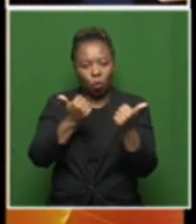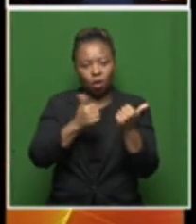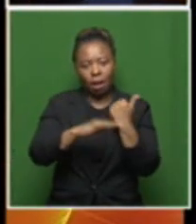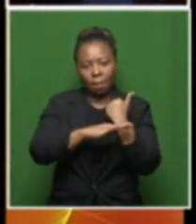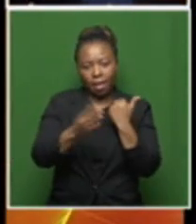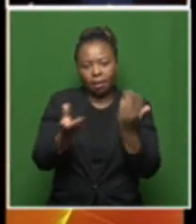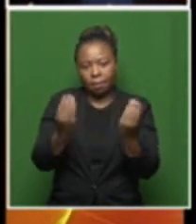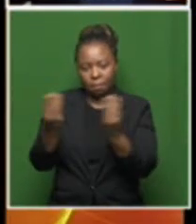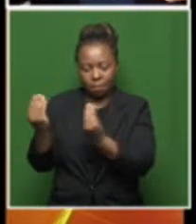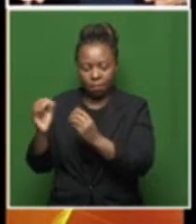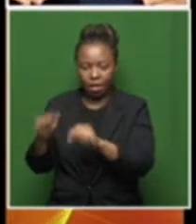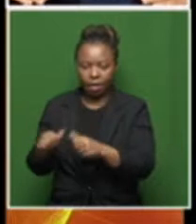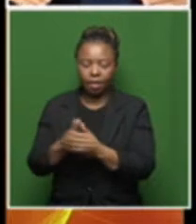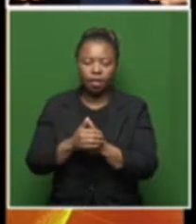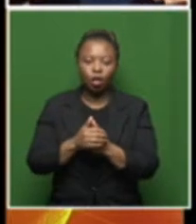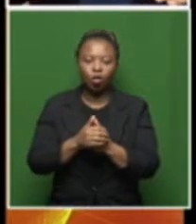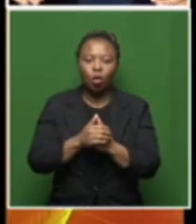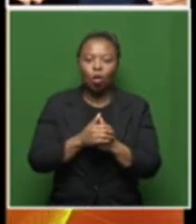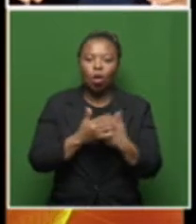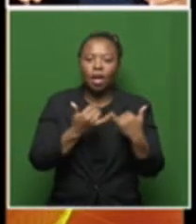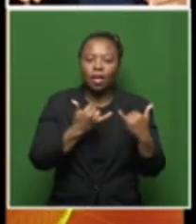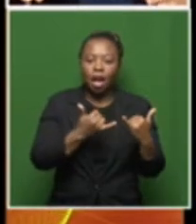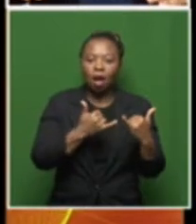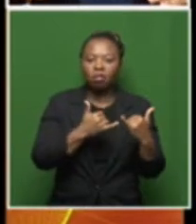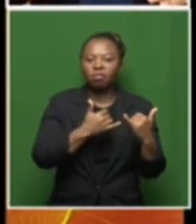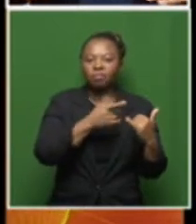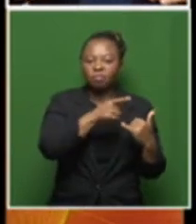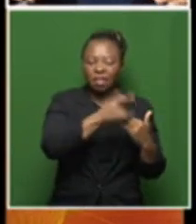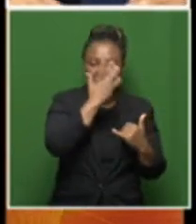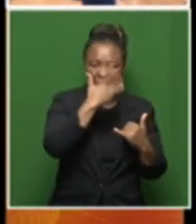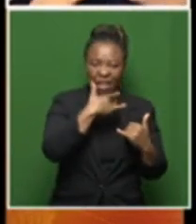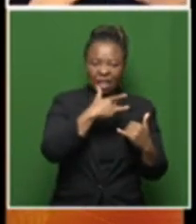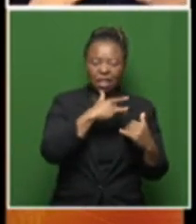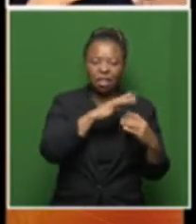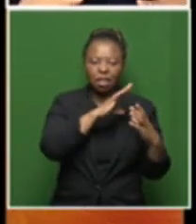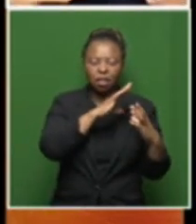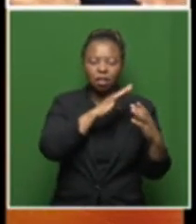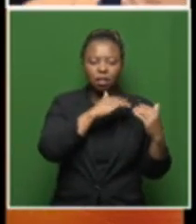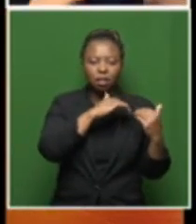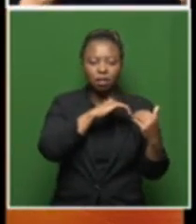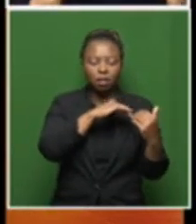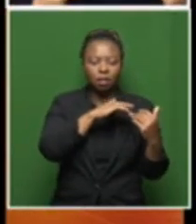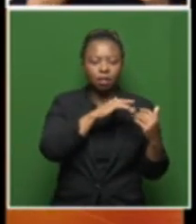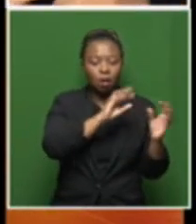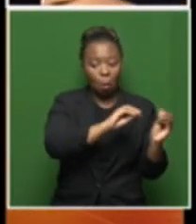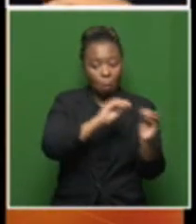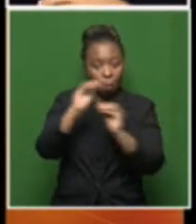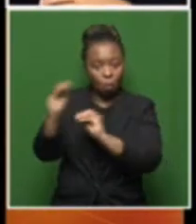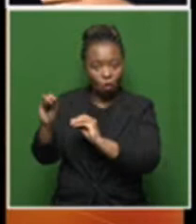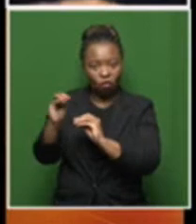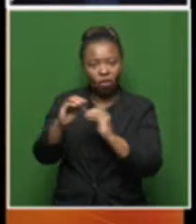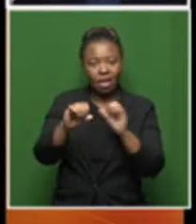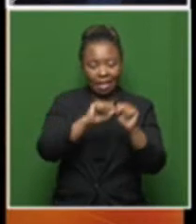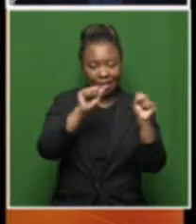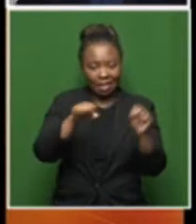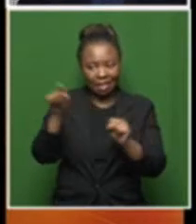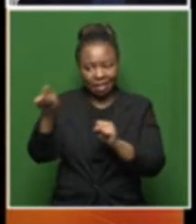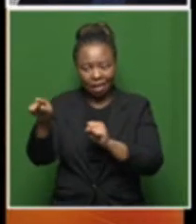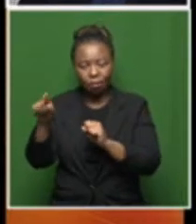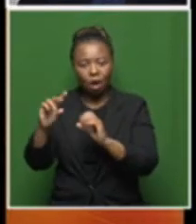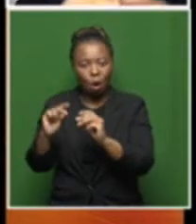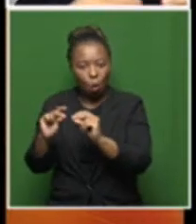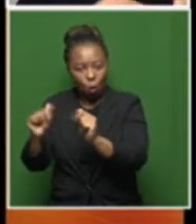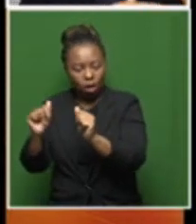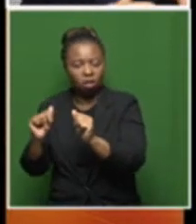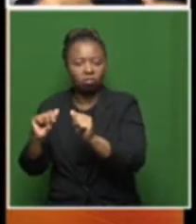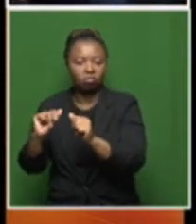our system is that we take the pressure off the point where the sick patient must present. That's the EC. We move the patient out of the system in a very quickly